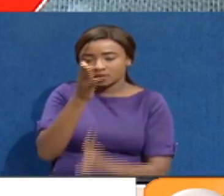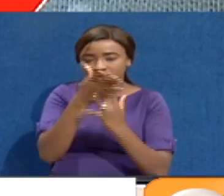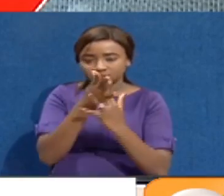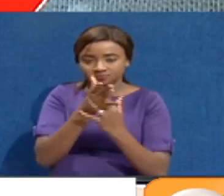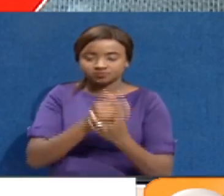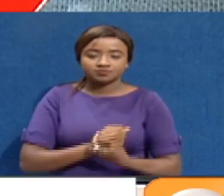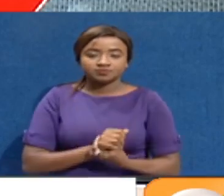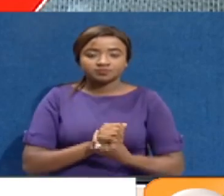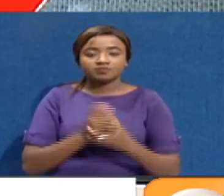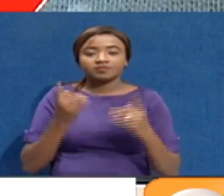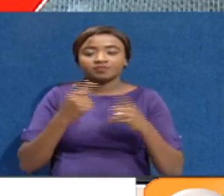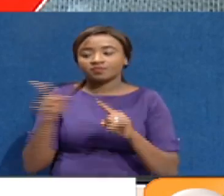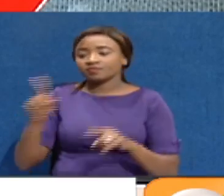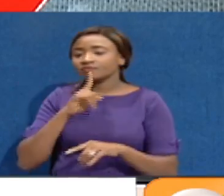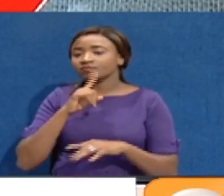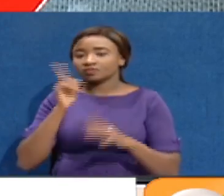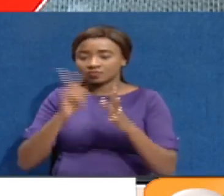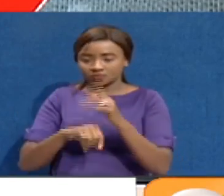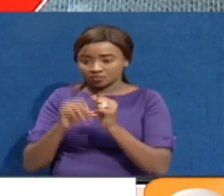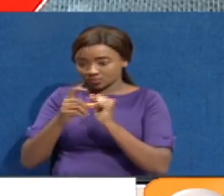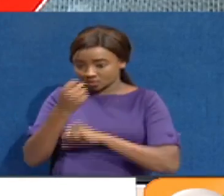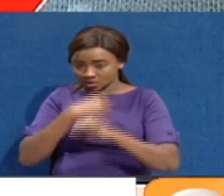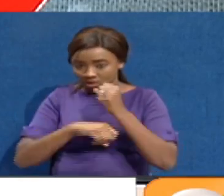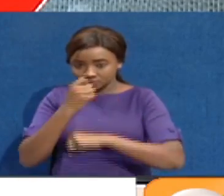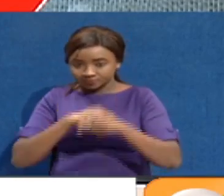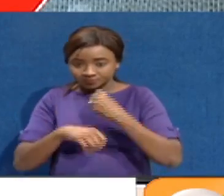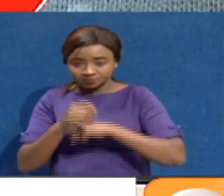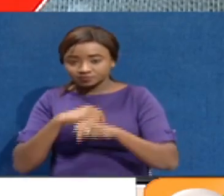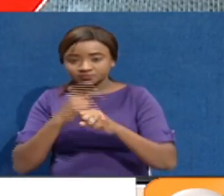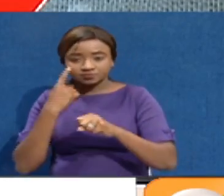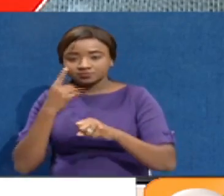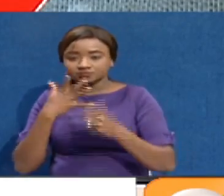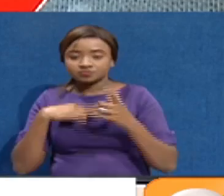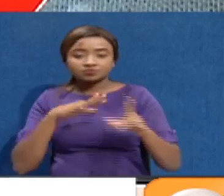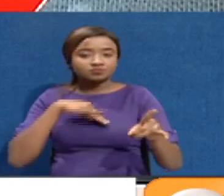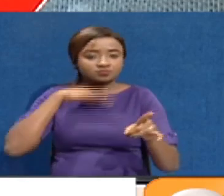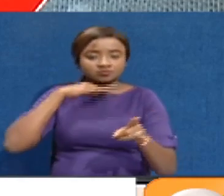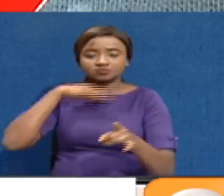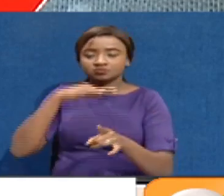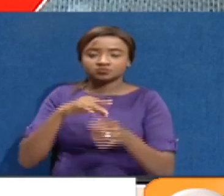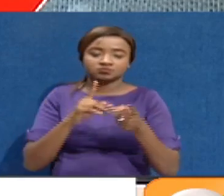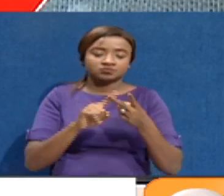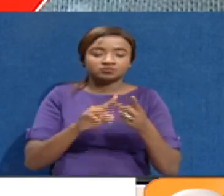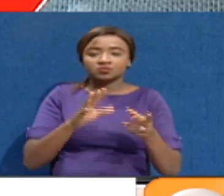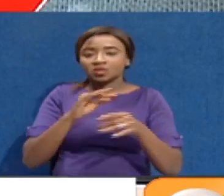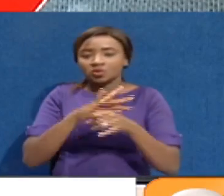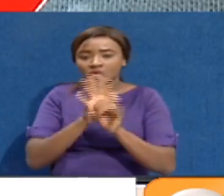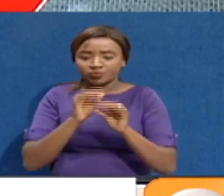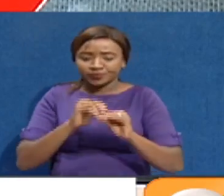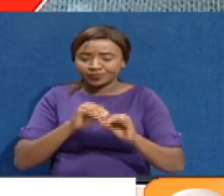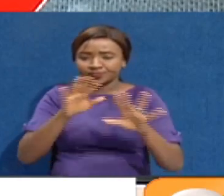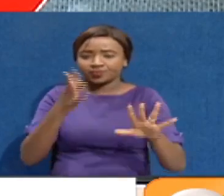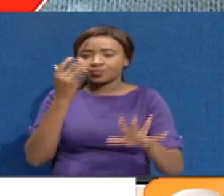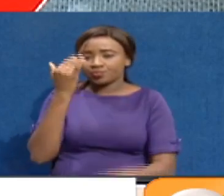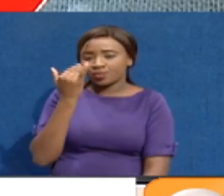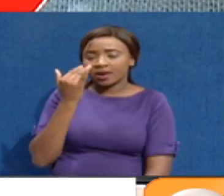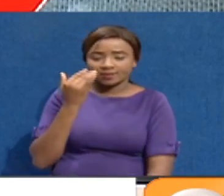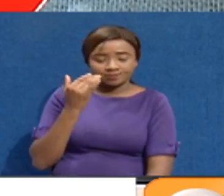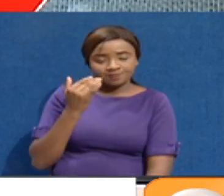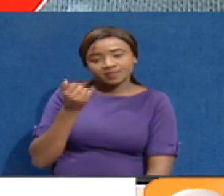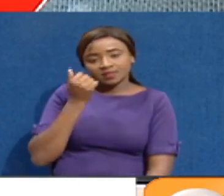dubbed Projections of COVID-19 Cases and Deaths Following Schools Reopening, indicates that the country could hit